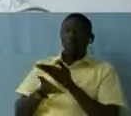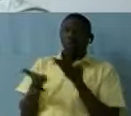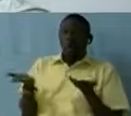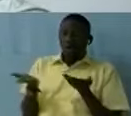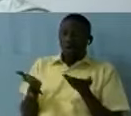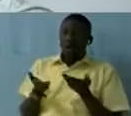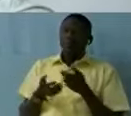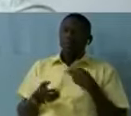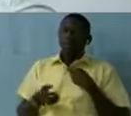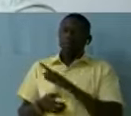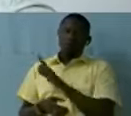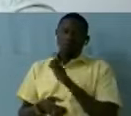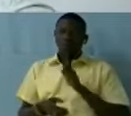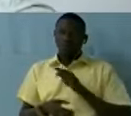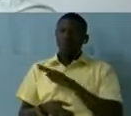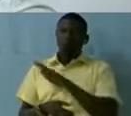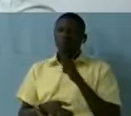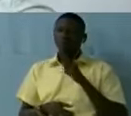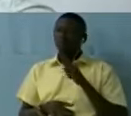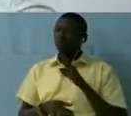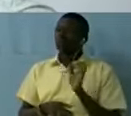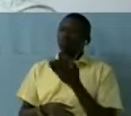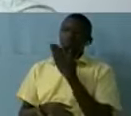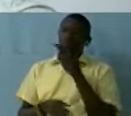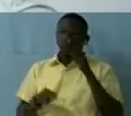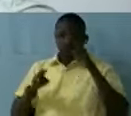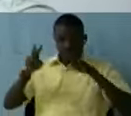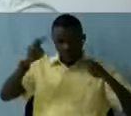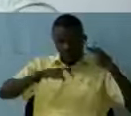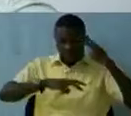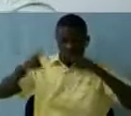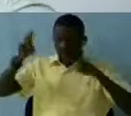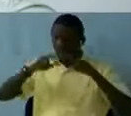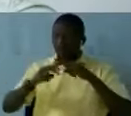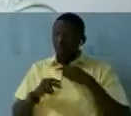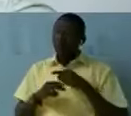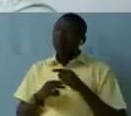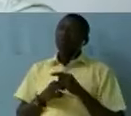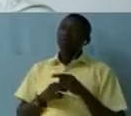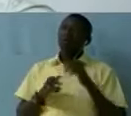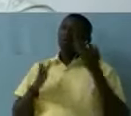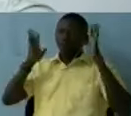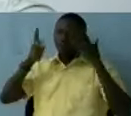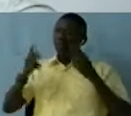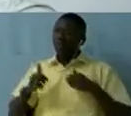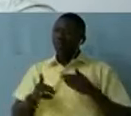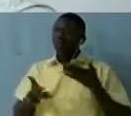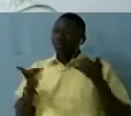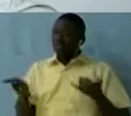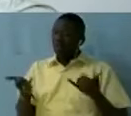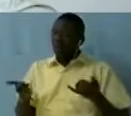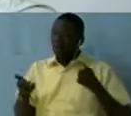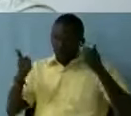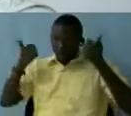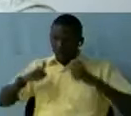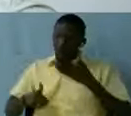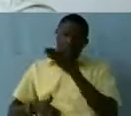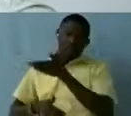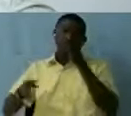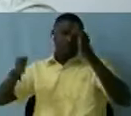that we are not investigating the case that is already in court, especially as it concerns